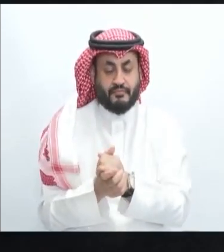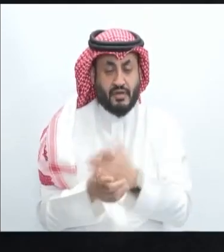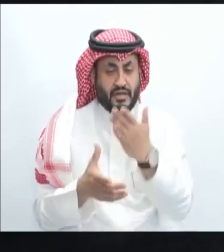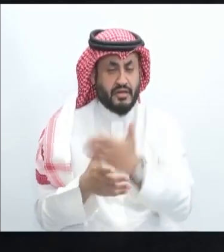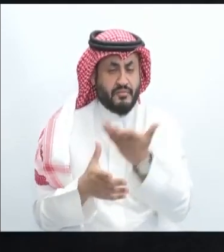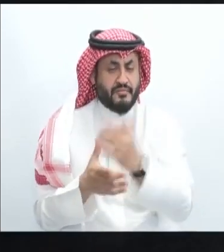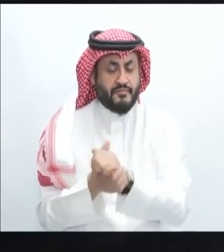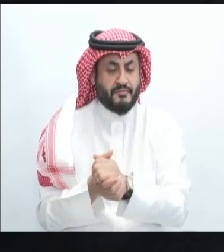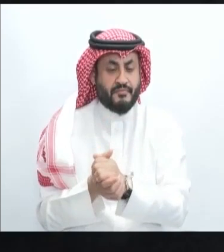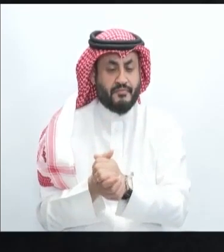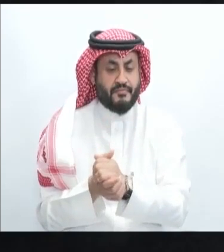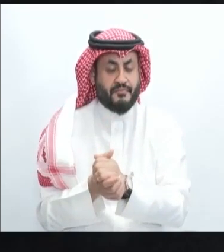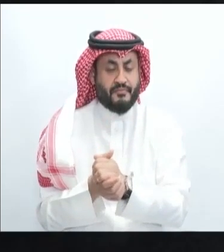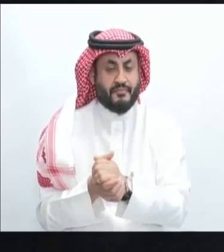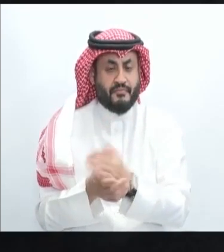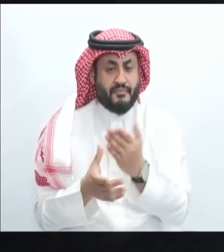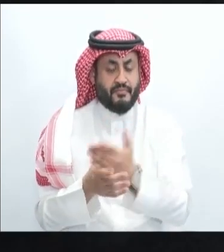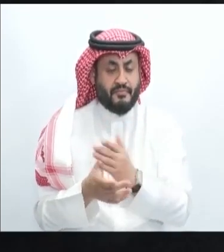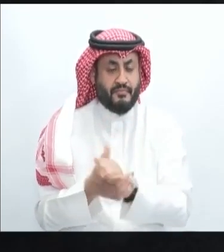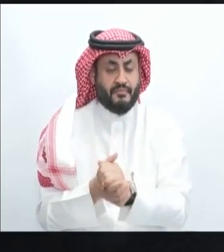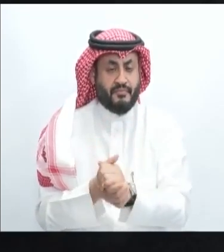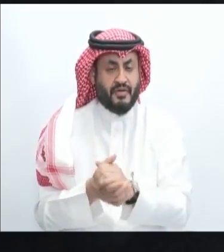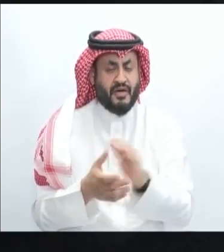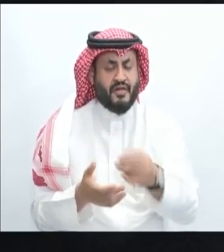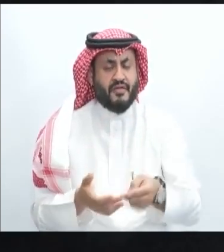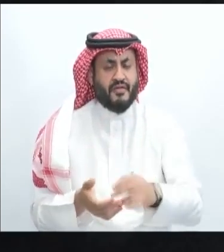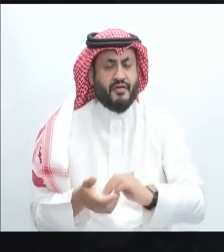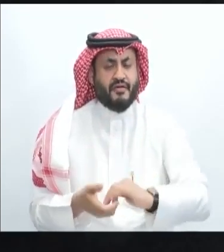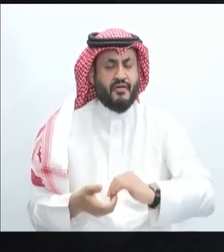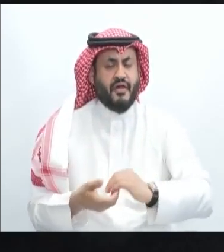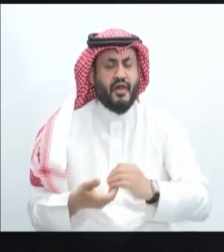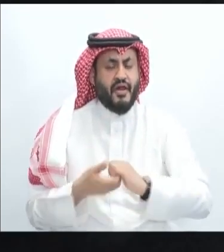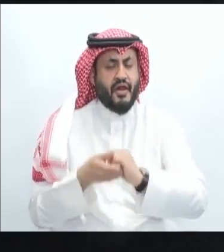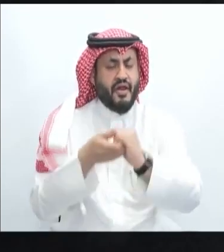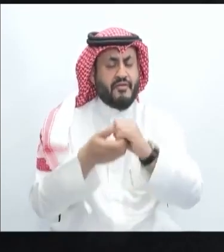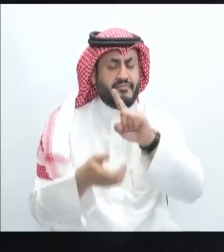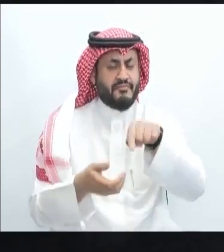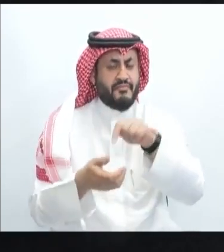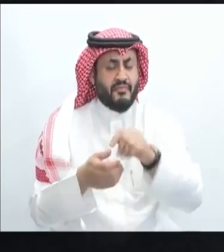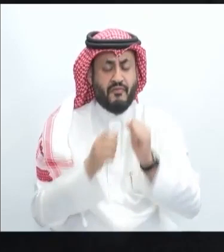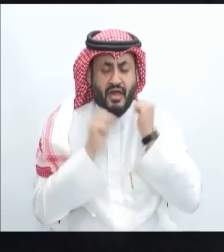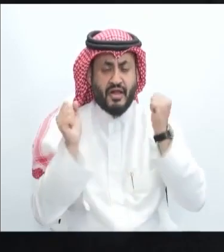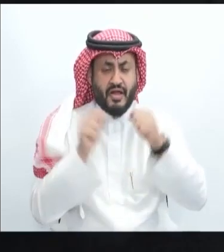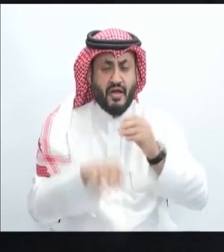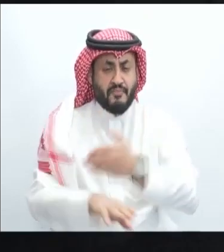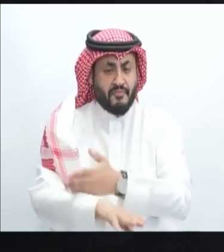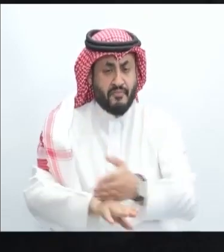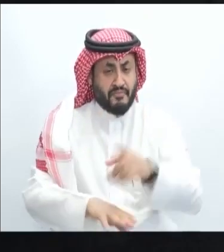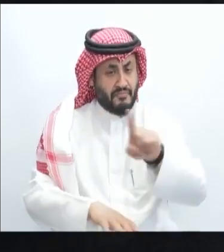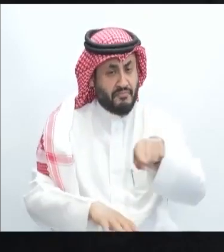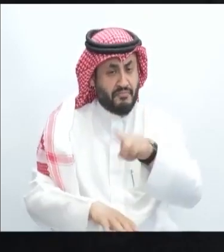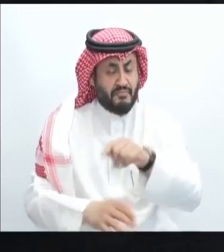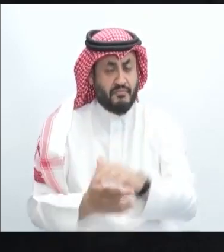Why? Because this will not help you if you want to get up early. It will make